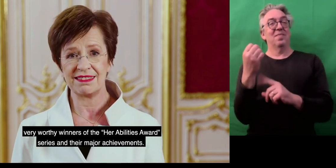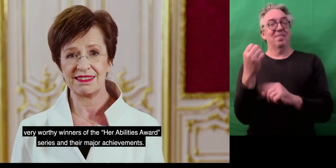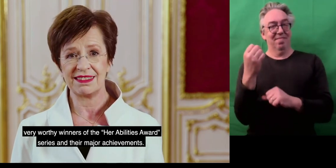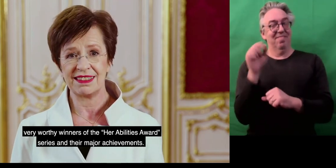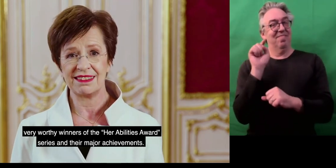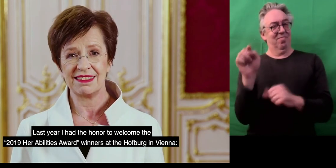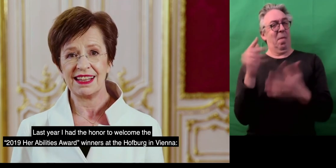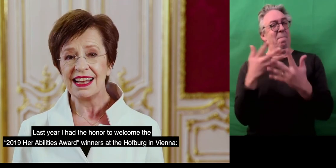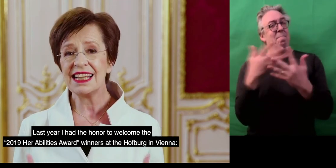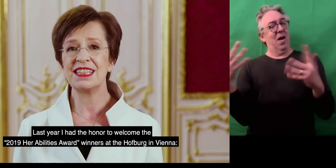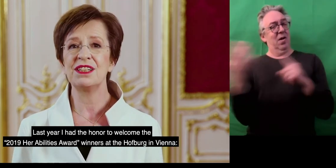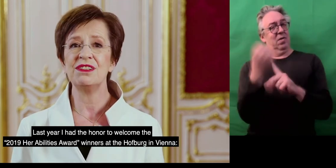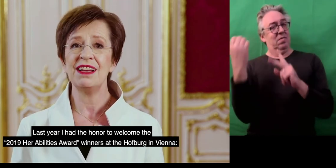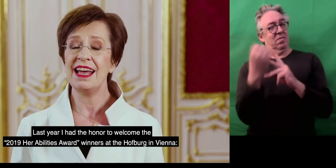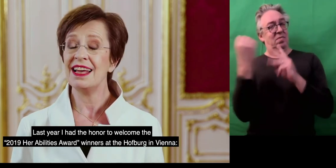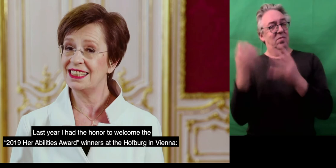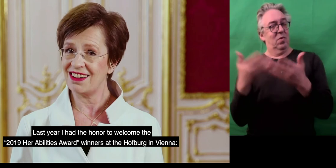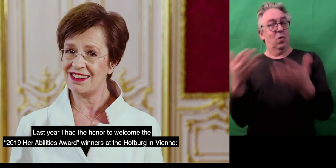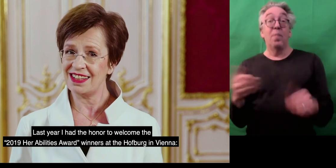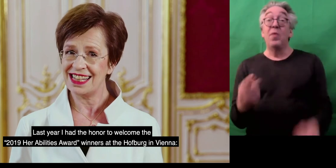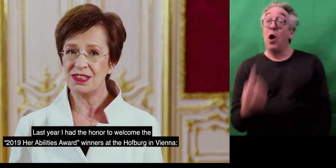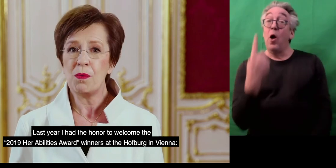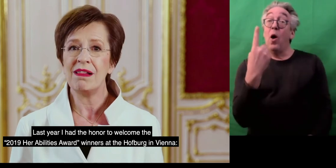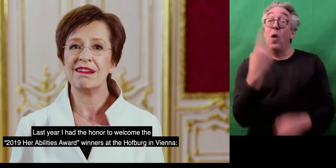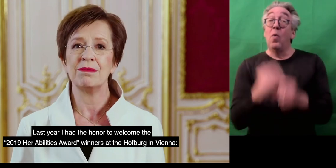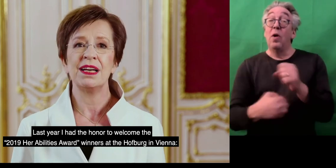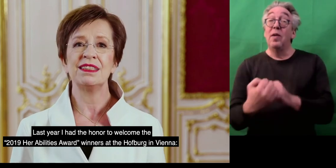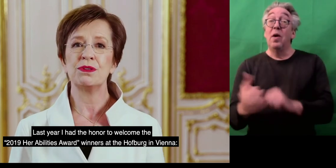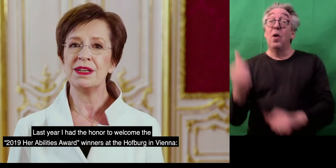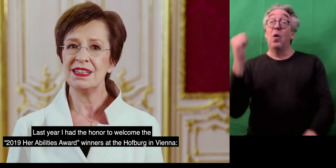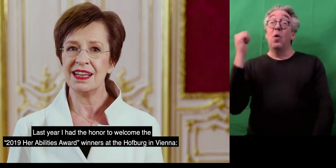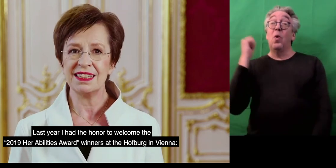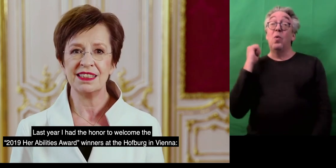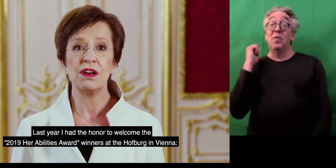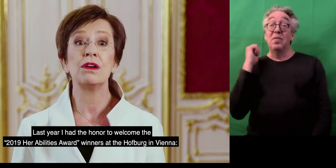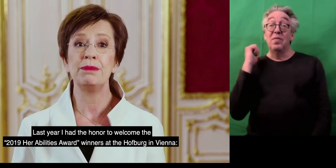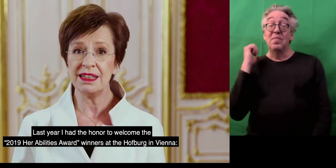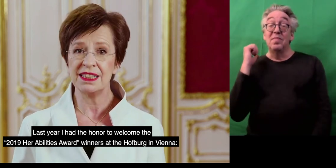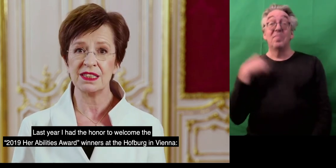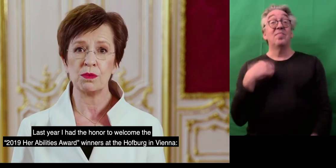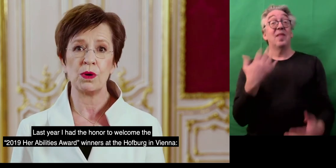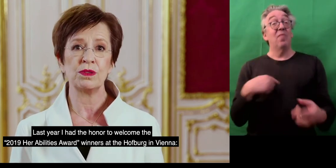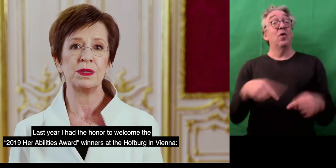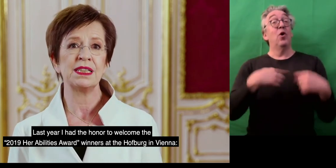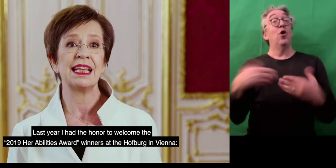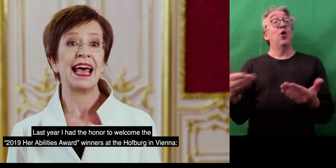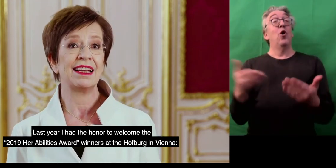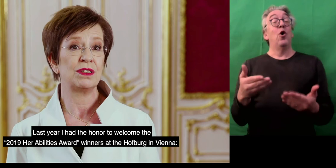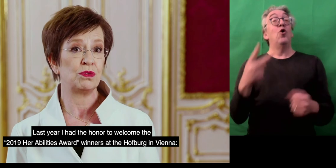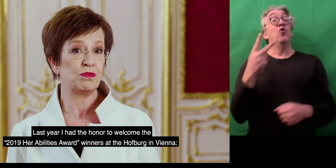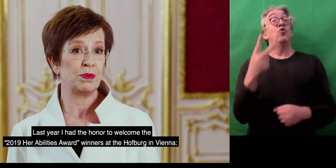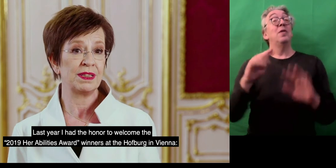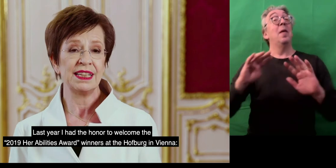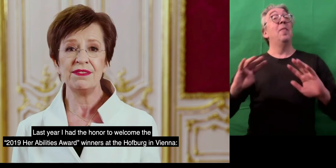achievements. Last year, I had the honor to welcome the 2019 Her Abilities Award winners at